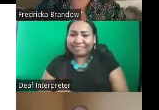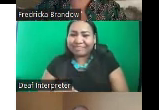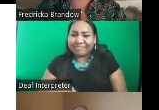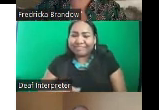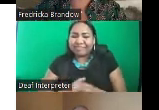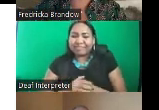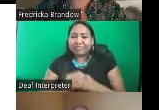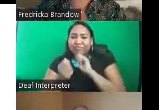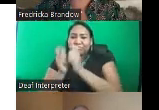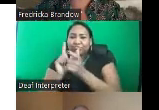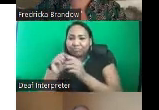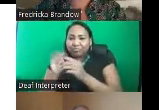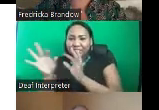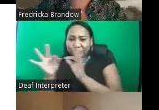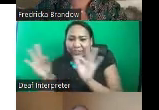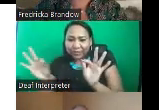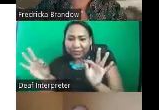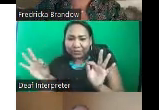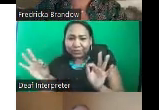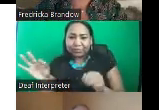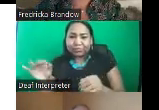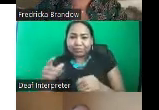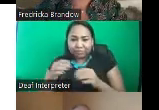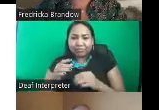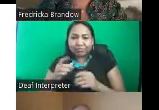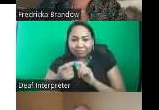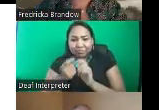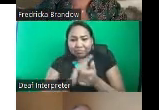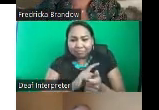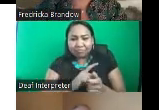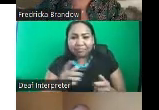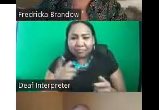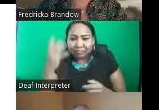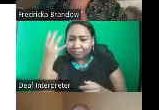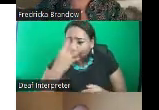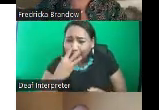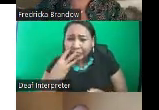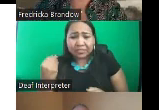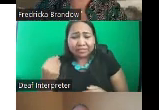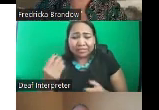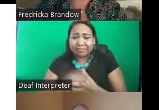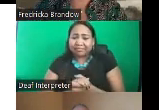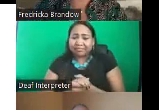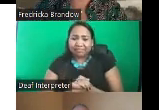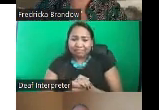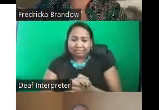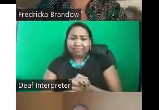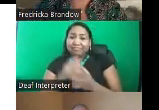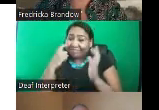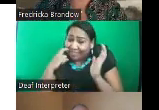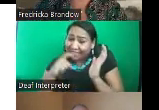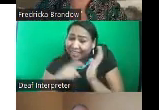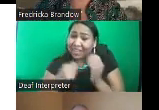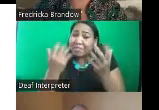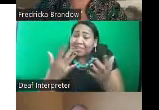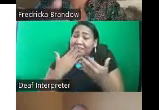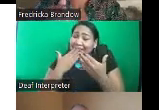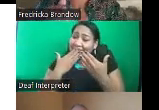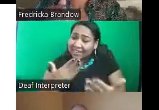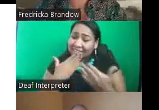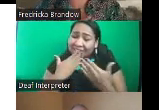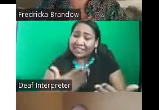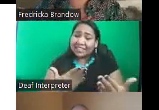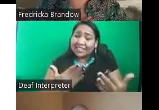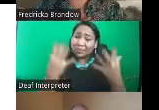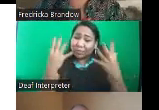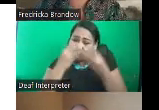It was so beautiful. Well, we are getting a lot of thank yous, and it's beautiful to see everyone putting their